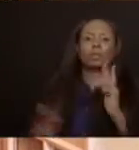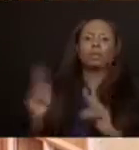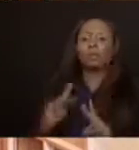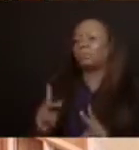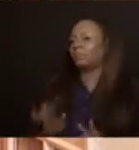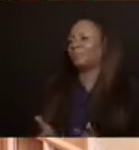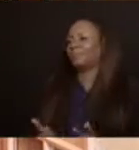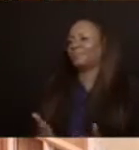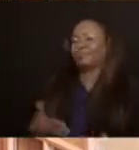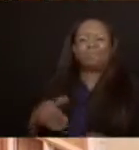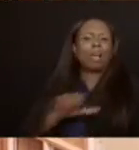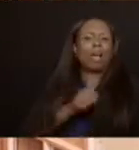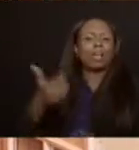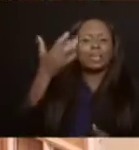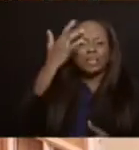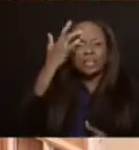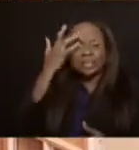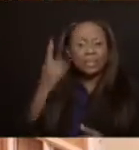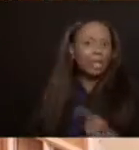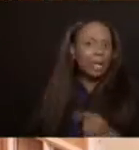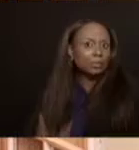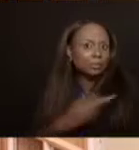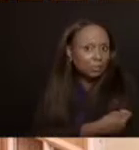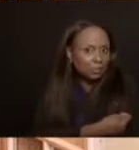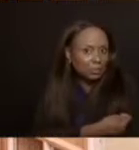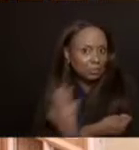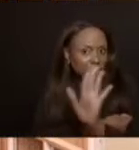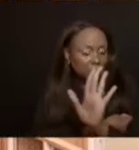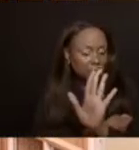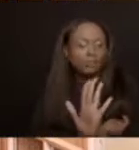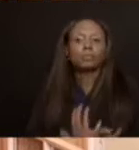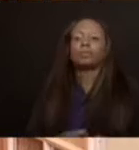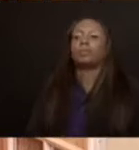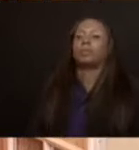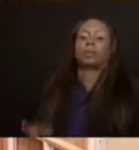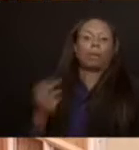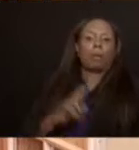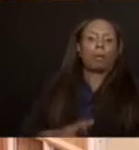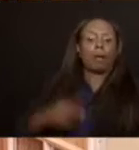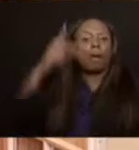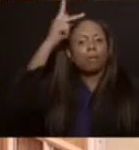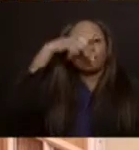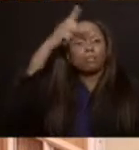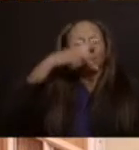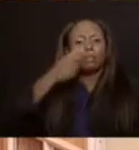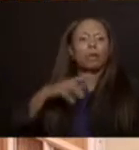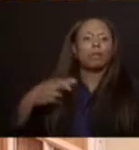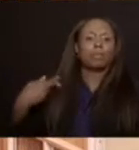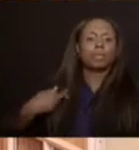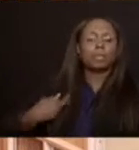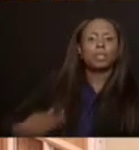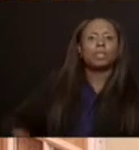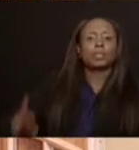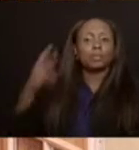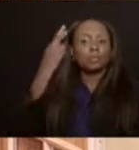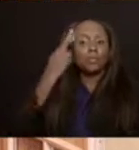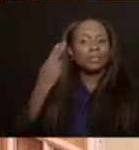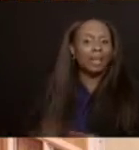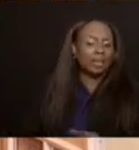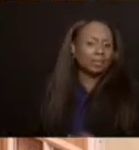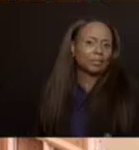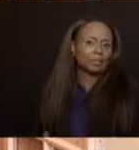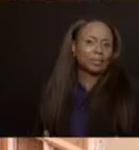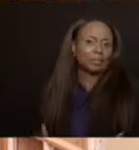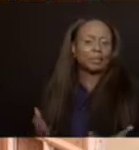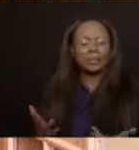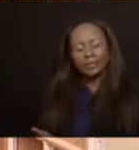another, or who the doctors have said can't take it, and some who for philosophical or religious reasons are not taking it. I am asking us,